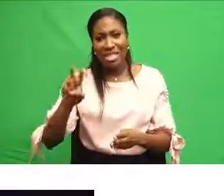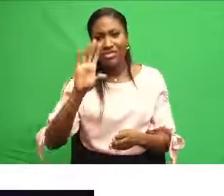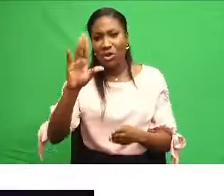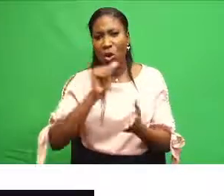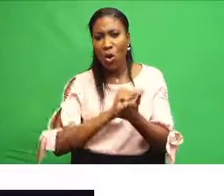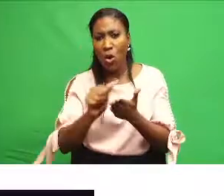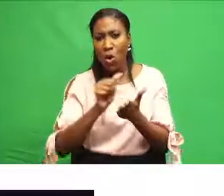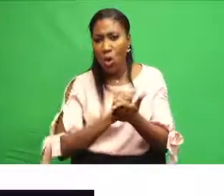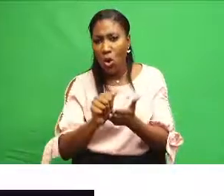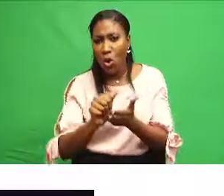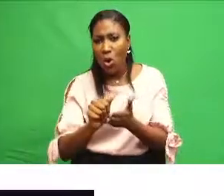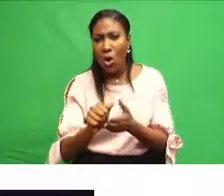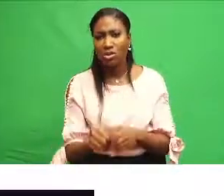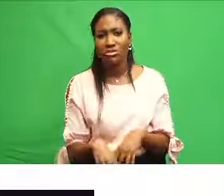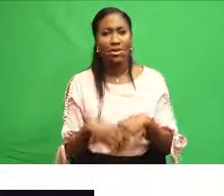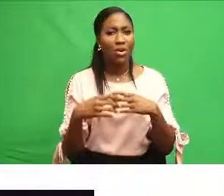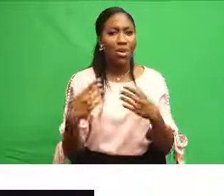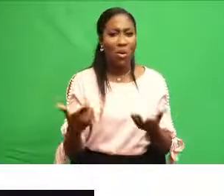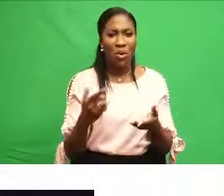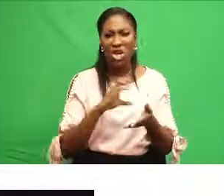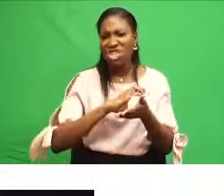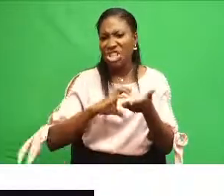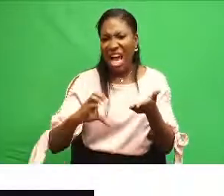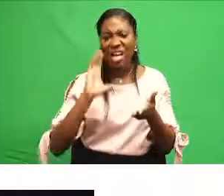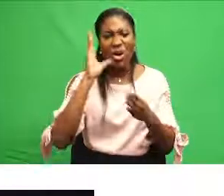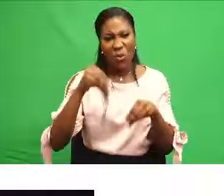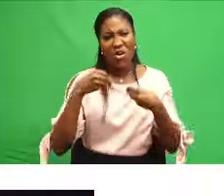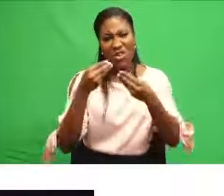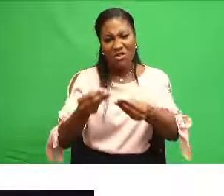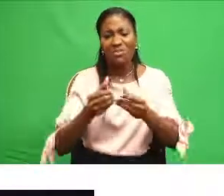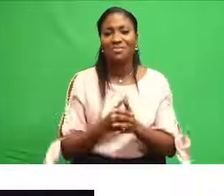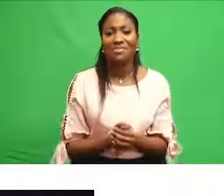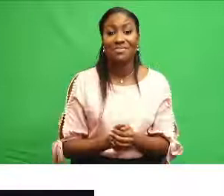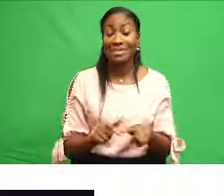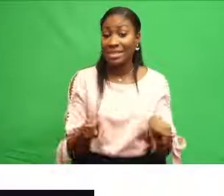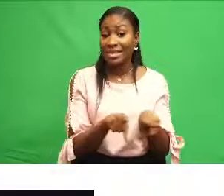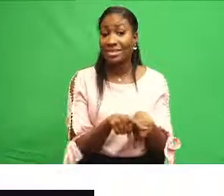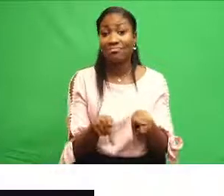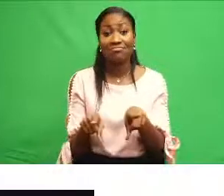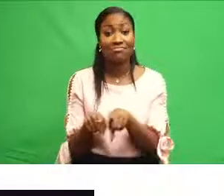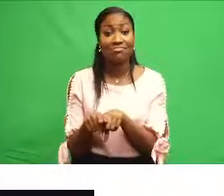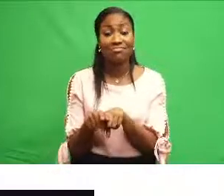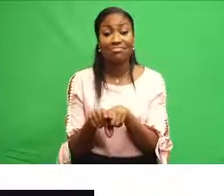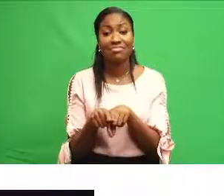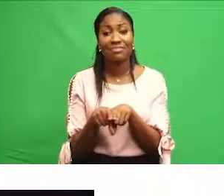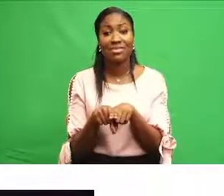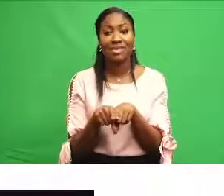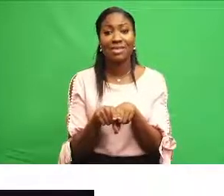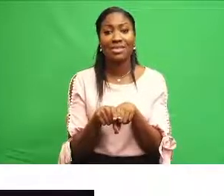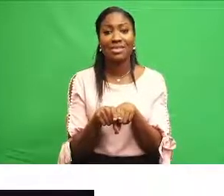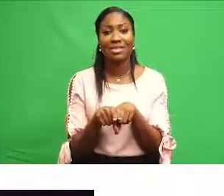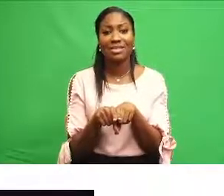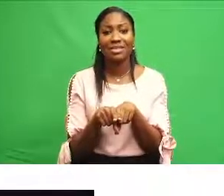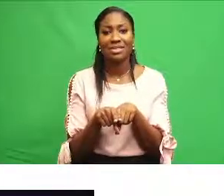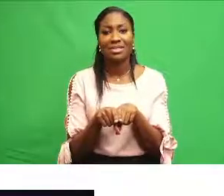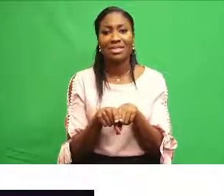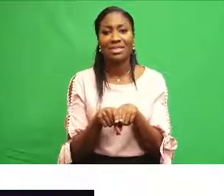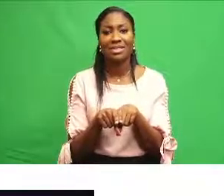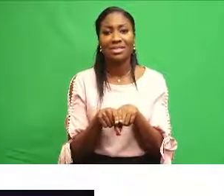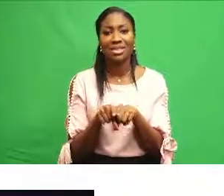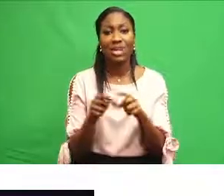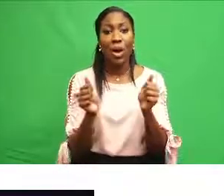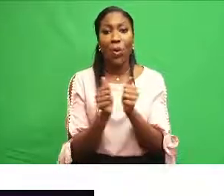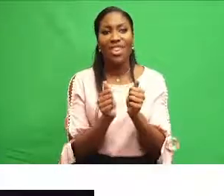whatever. Same kind of thing applies with an account in a